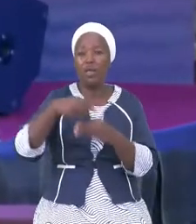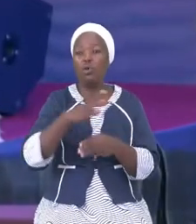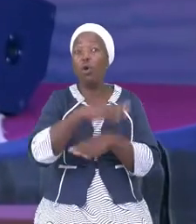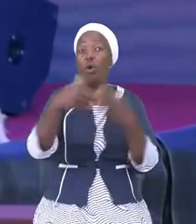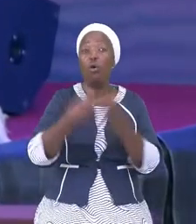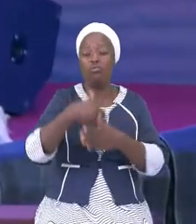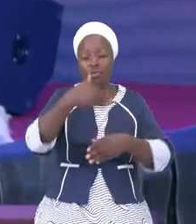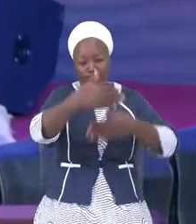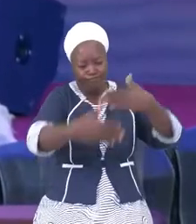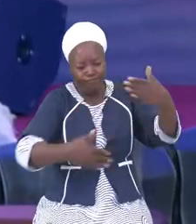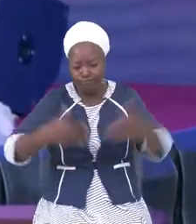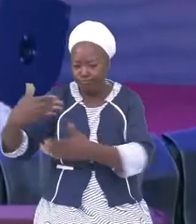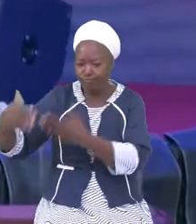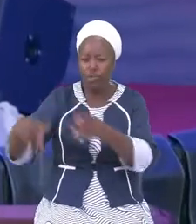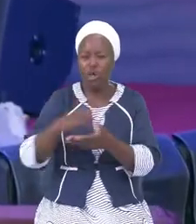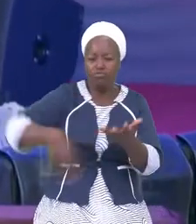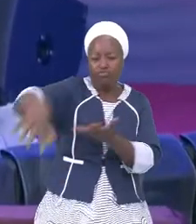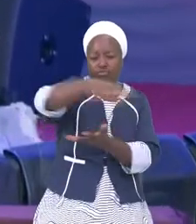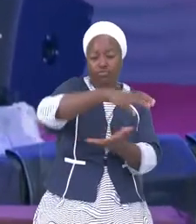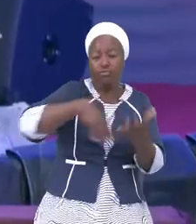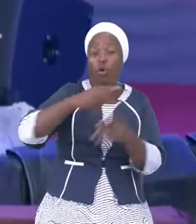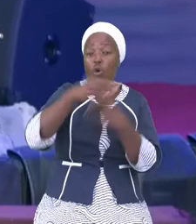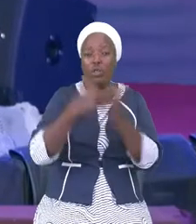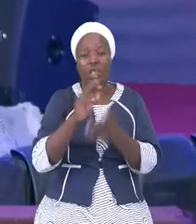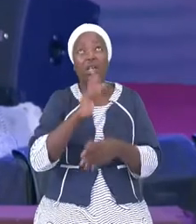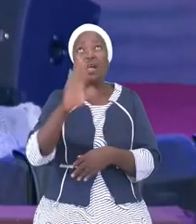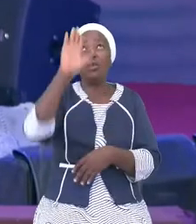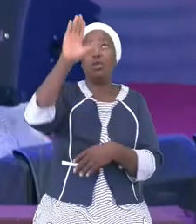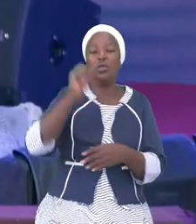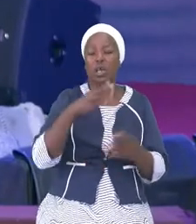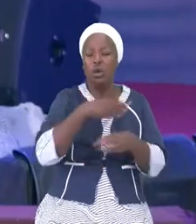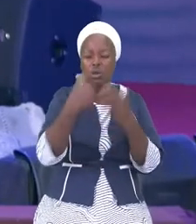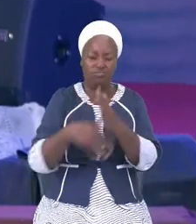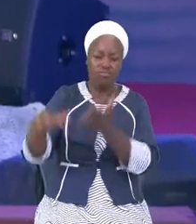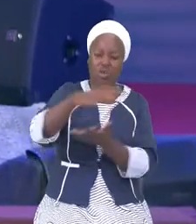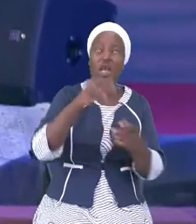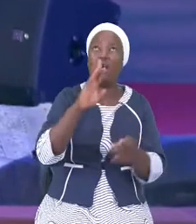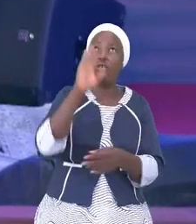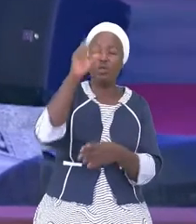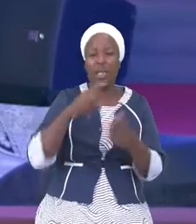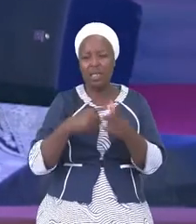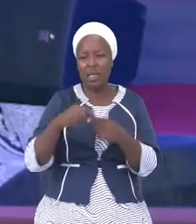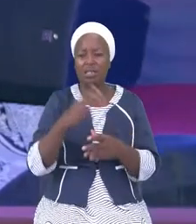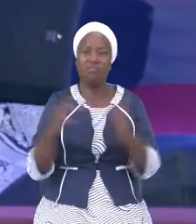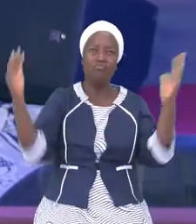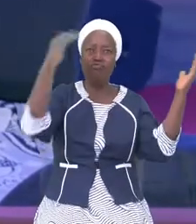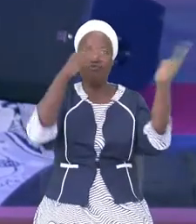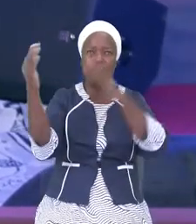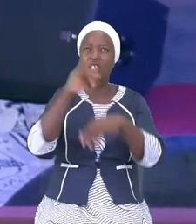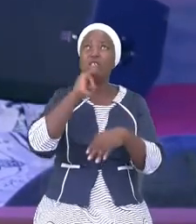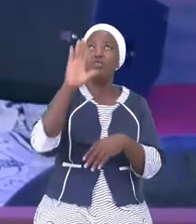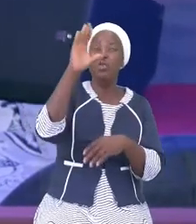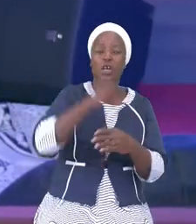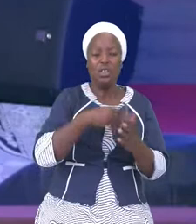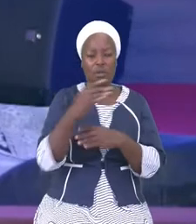and thy waves, the billows are thine, the waves are thine, the wind is thine, the whale